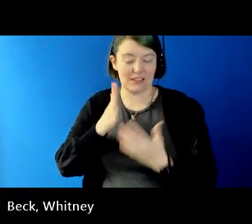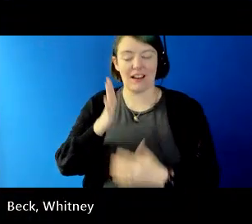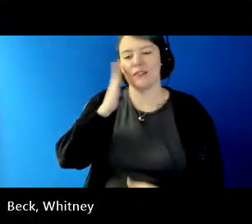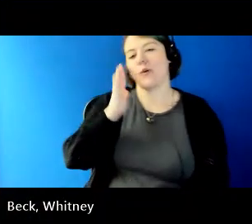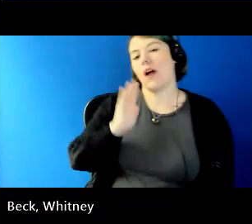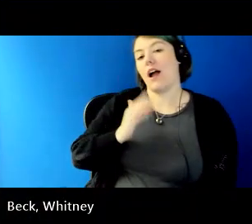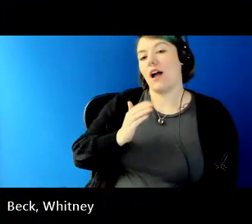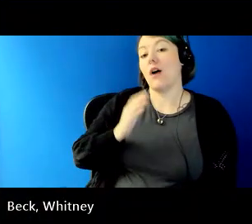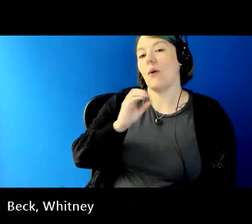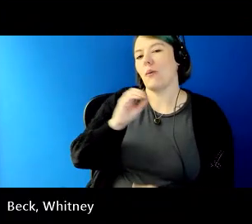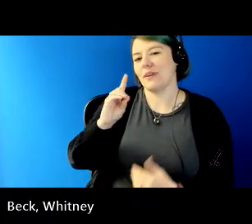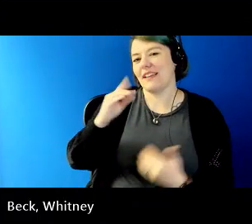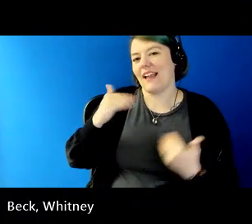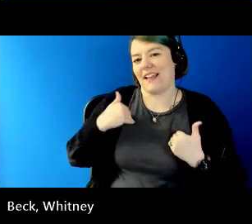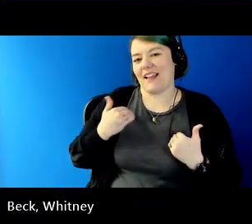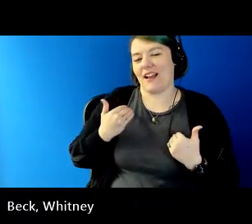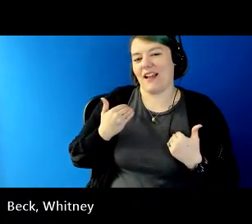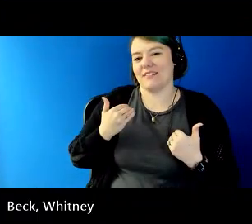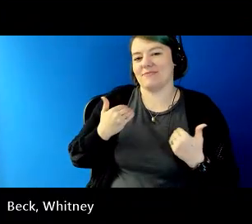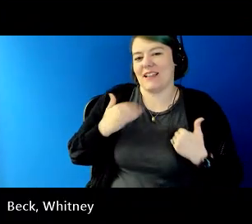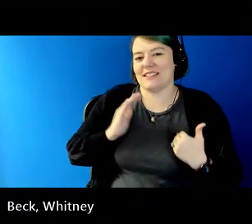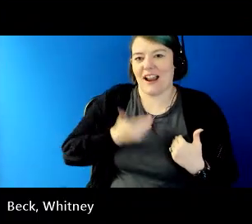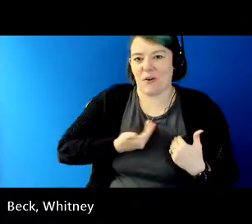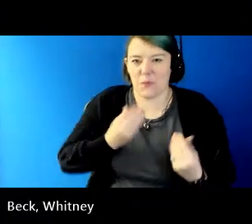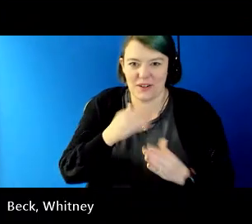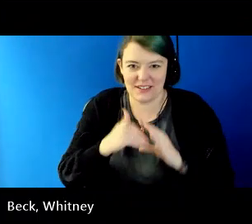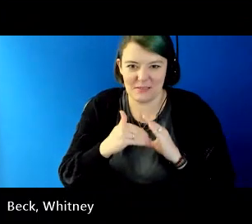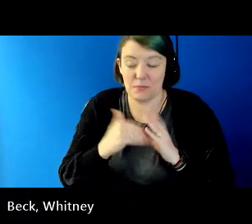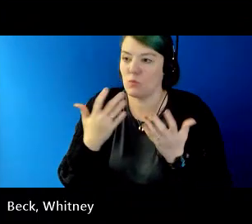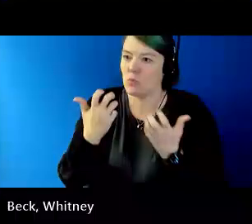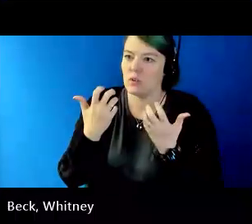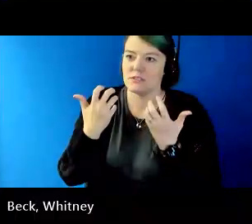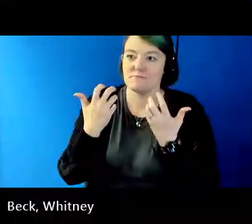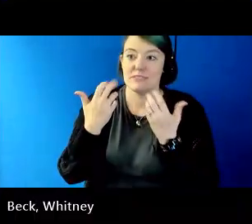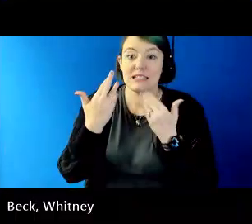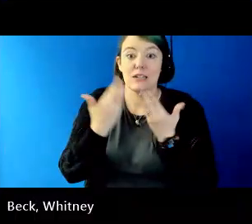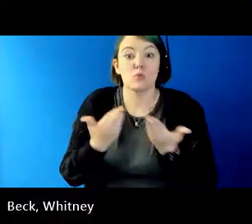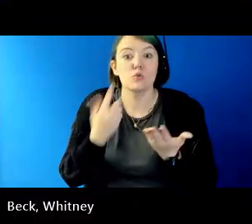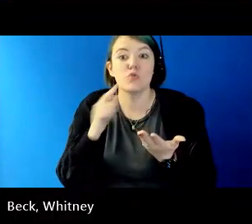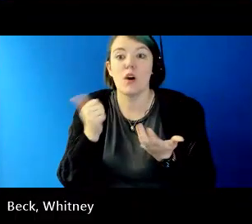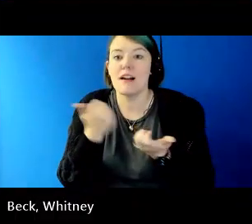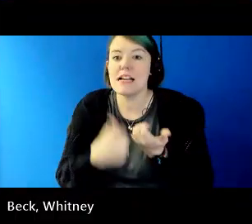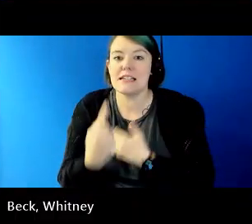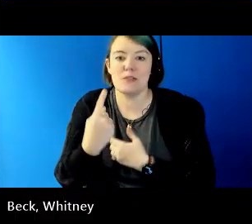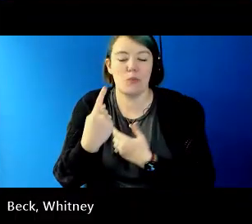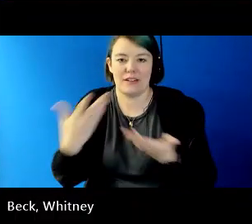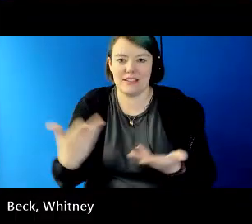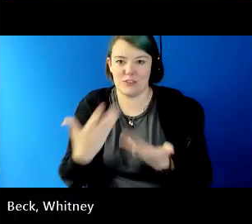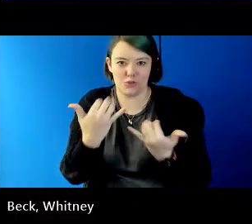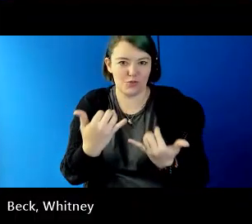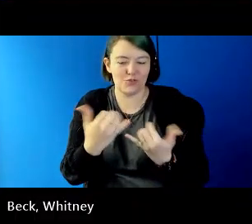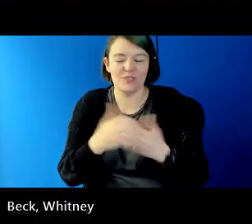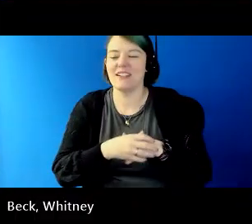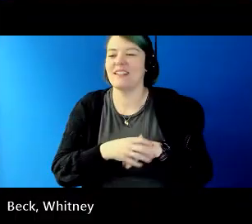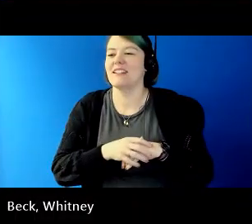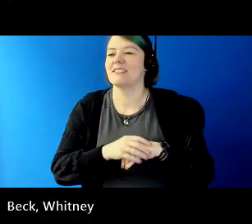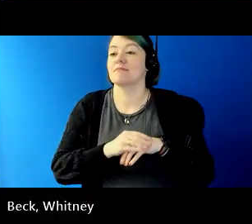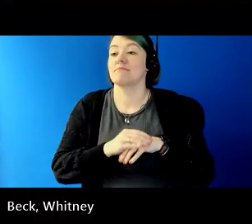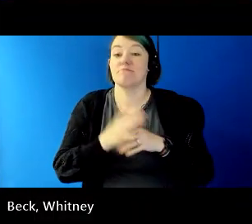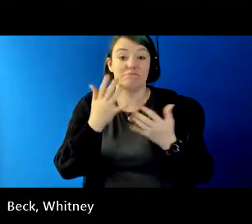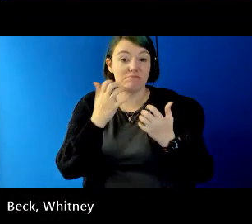our emails. We want to remain a resource to anyone, including on the webinar today. And if you want some